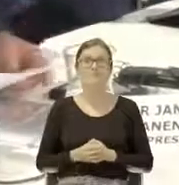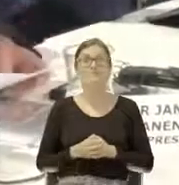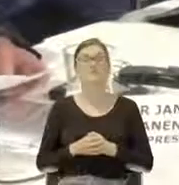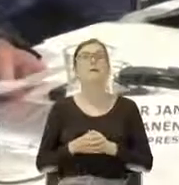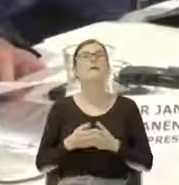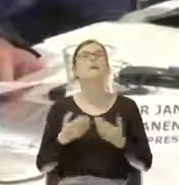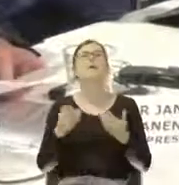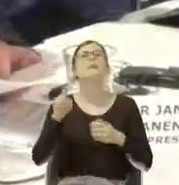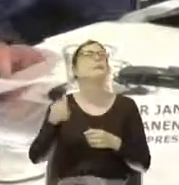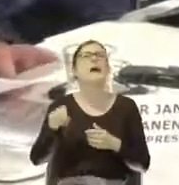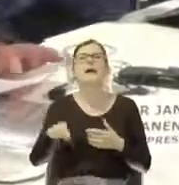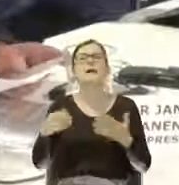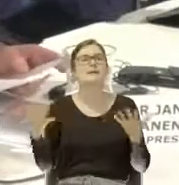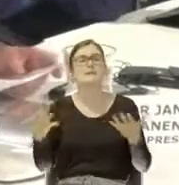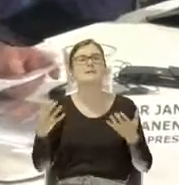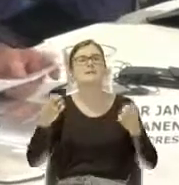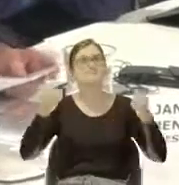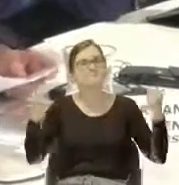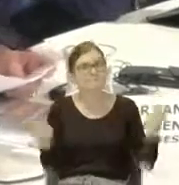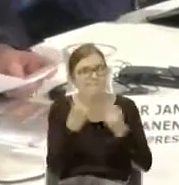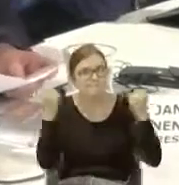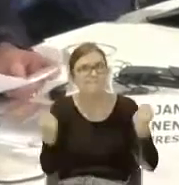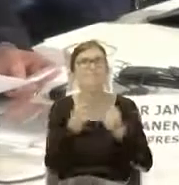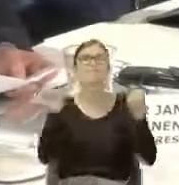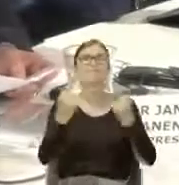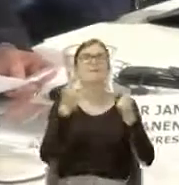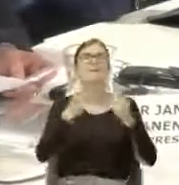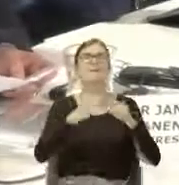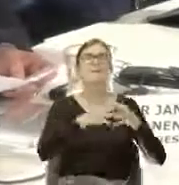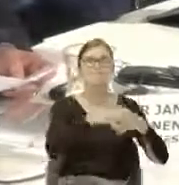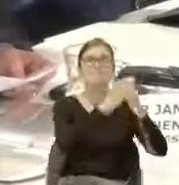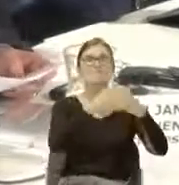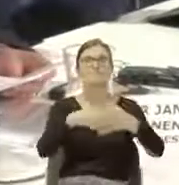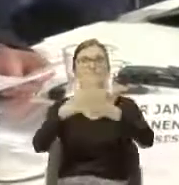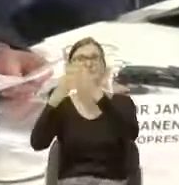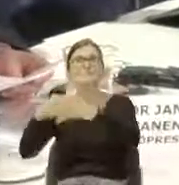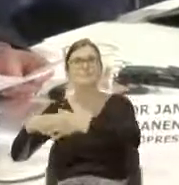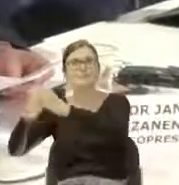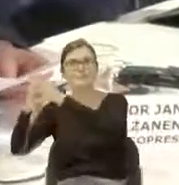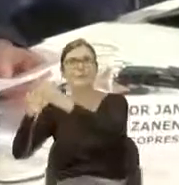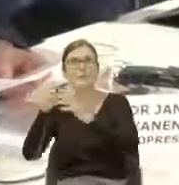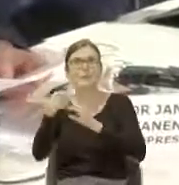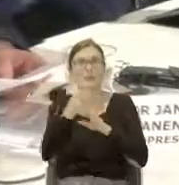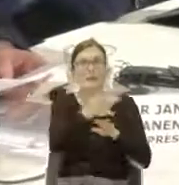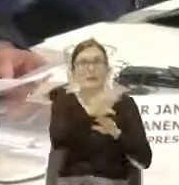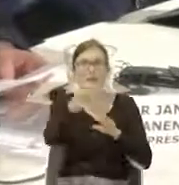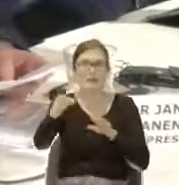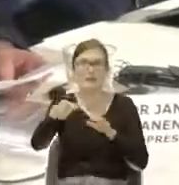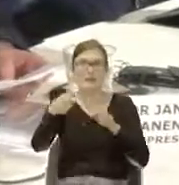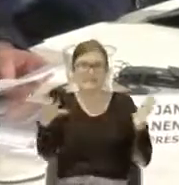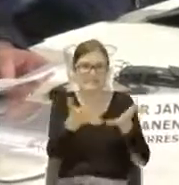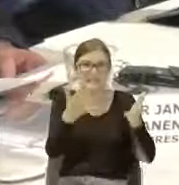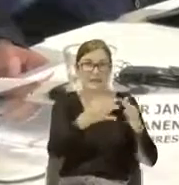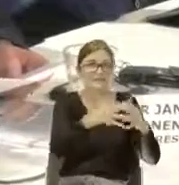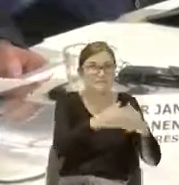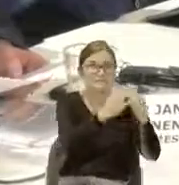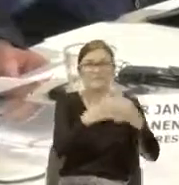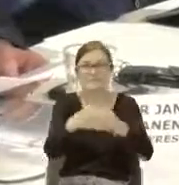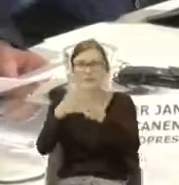Support to local and regional governments is the cornerstone for jointly achieving the global agendas.